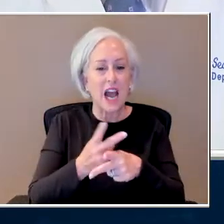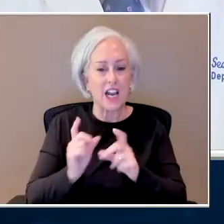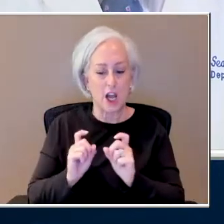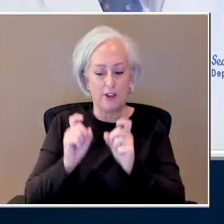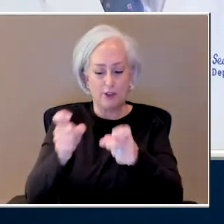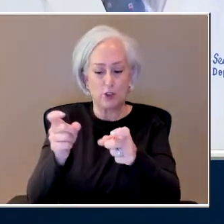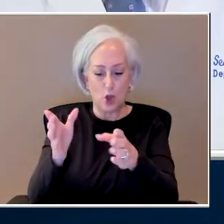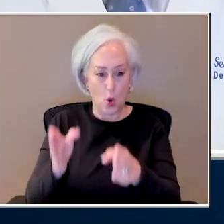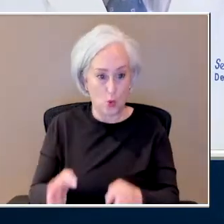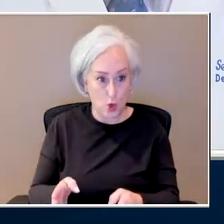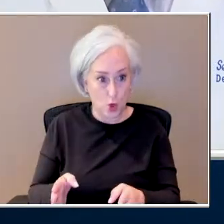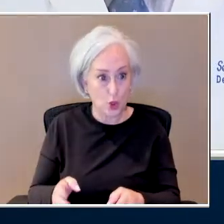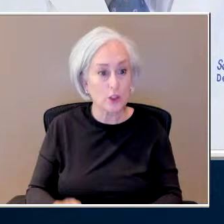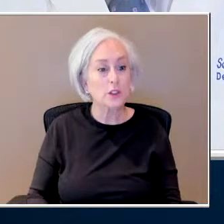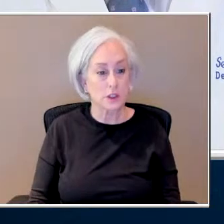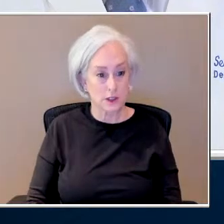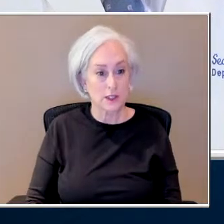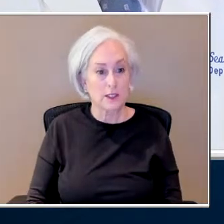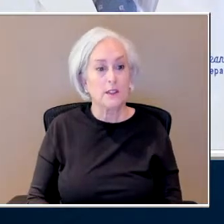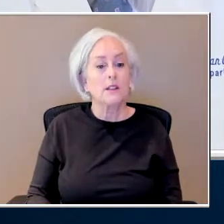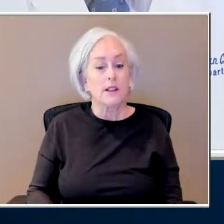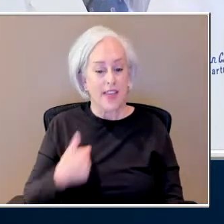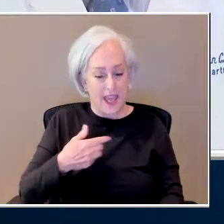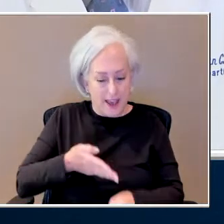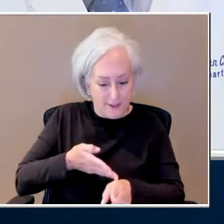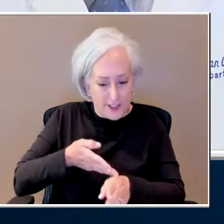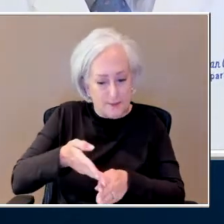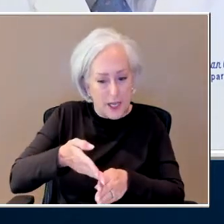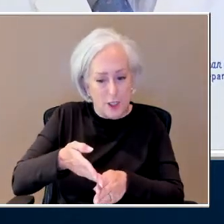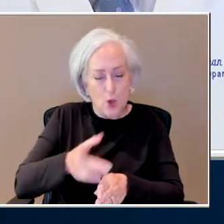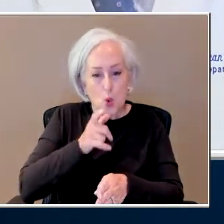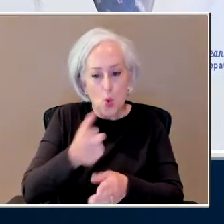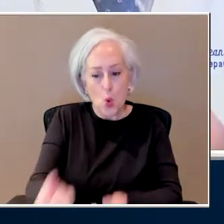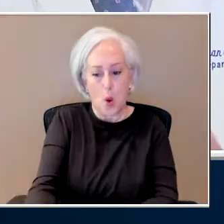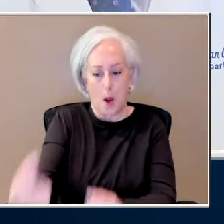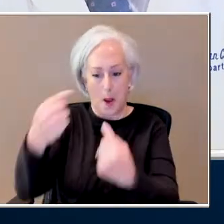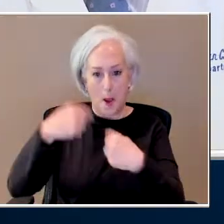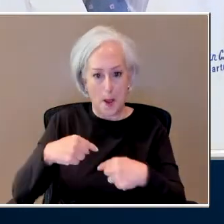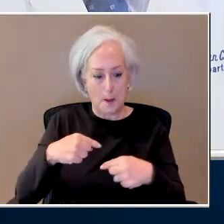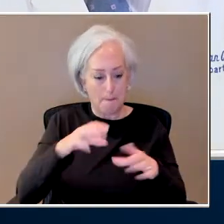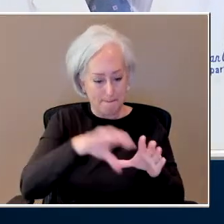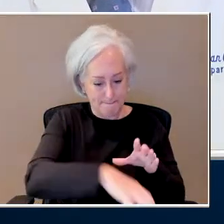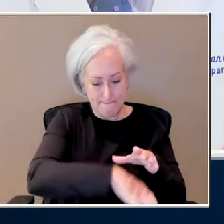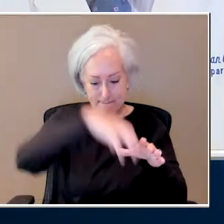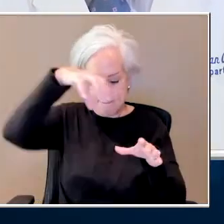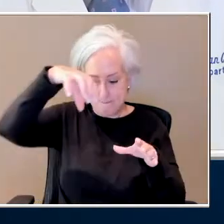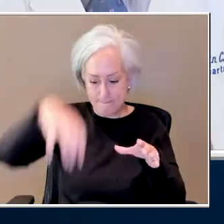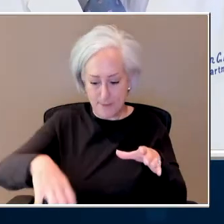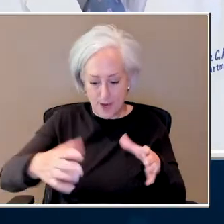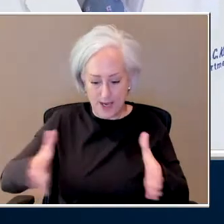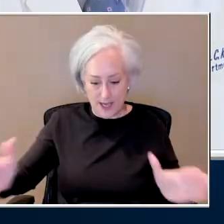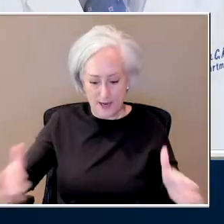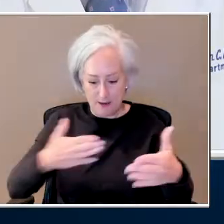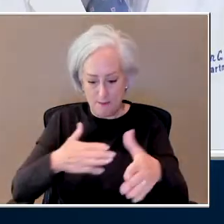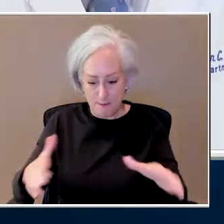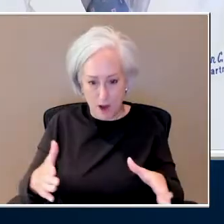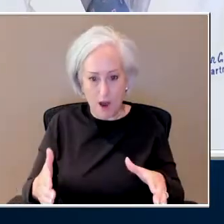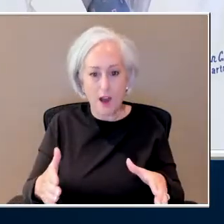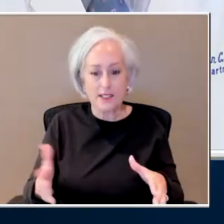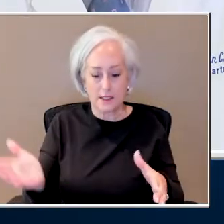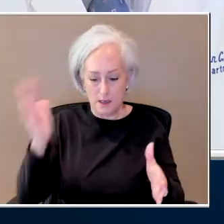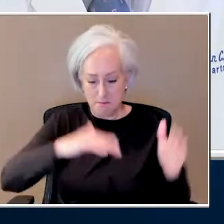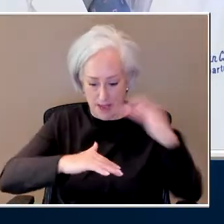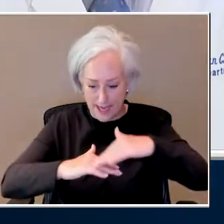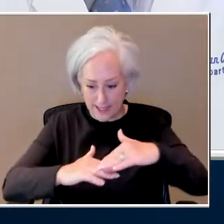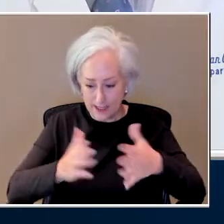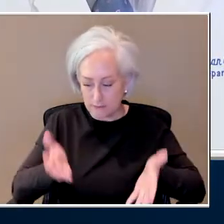that will come in and package that kidney after we take it out and flush it, and they will package it, deliver it across